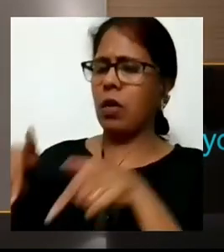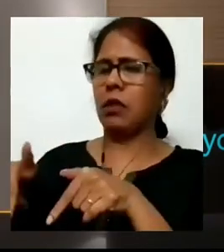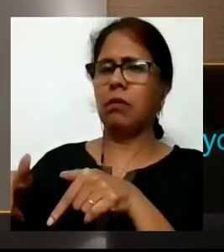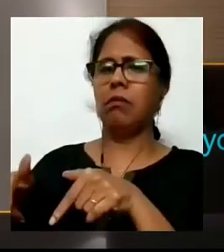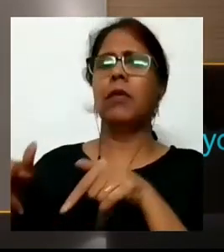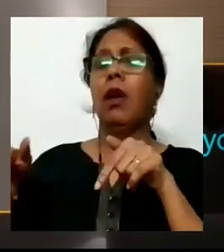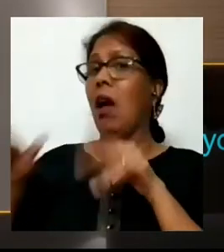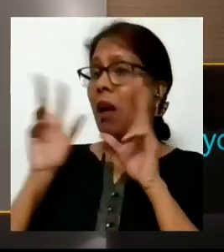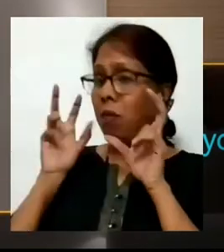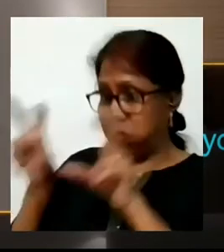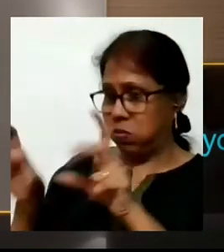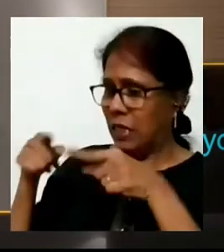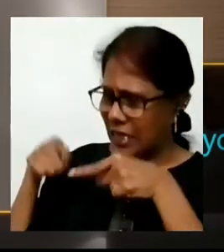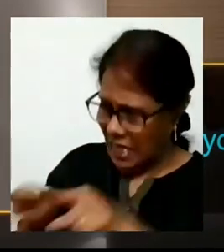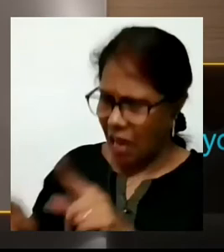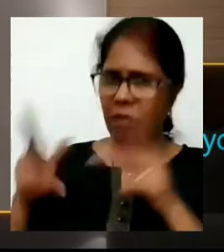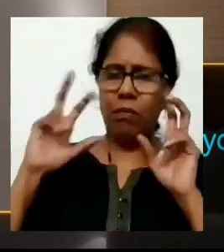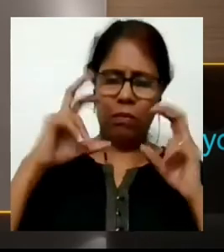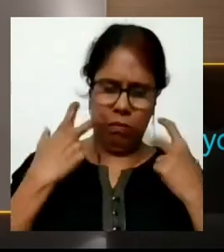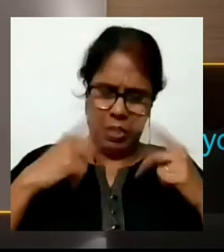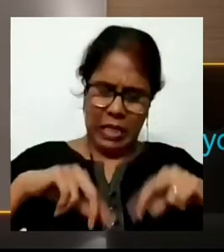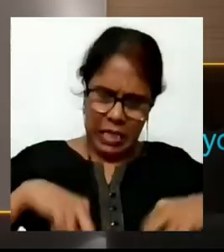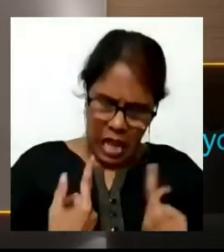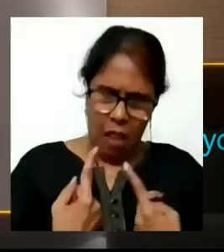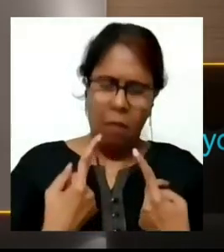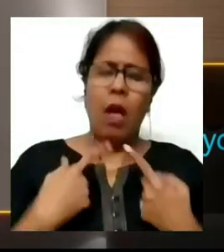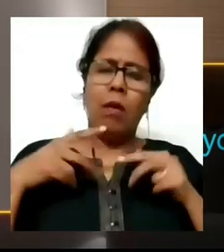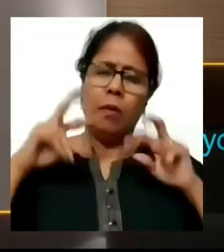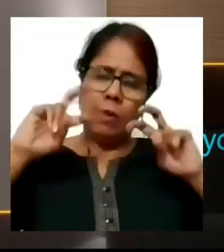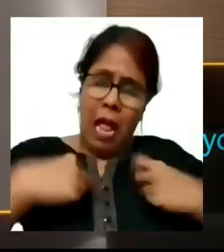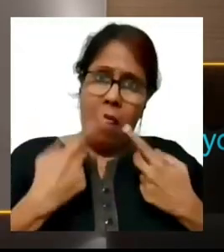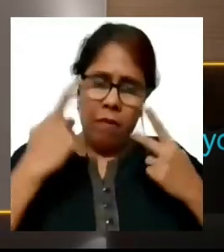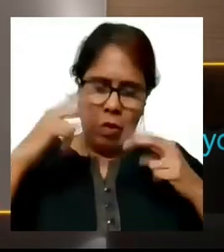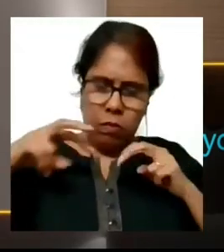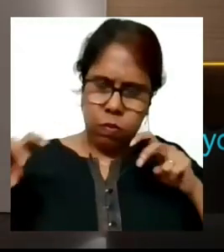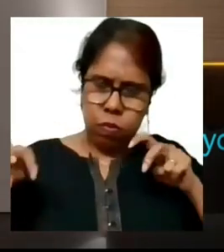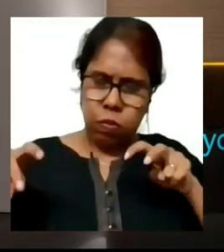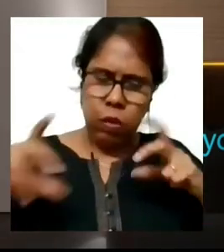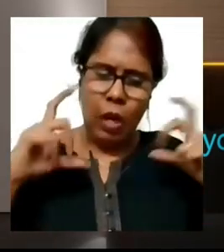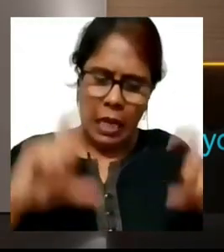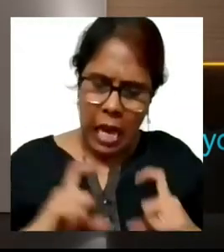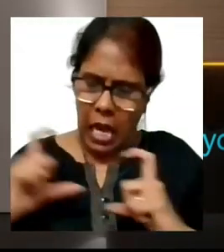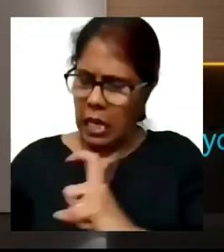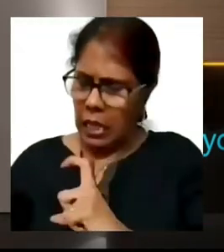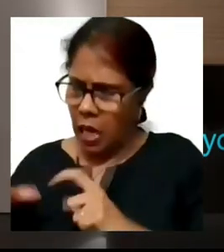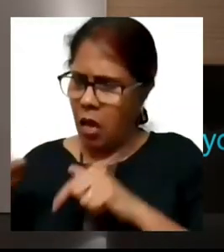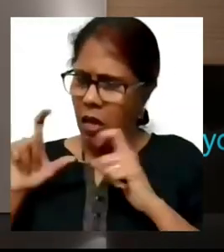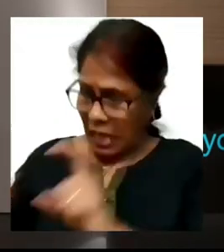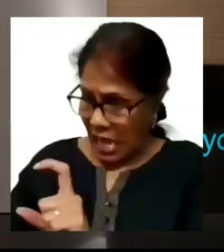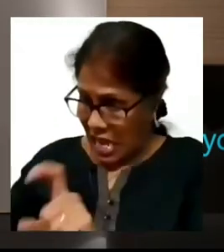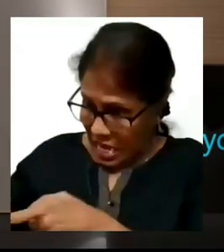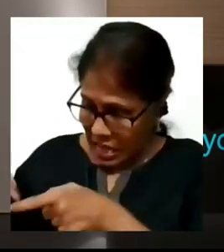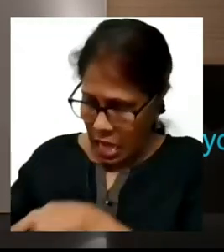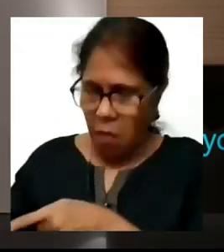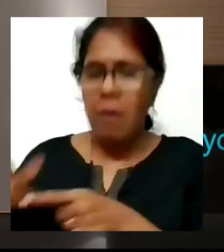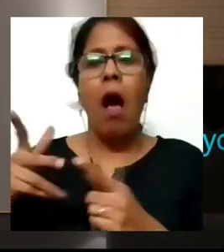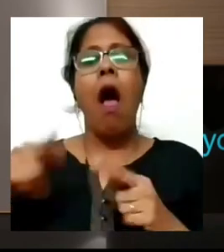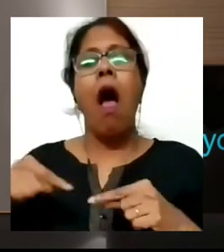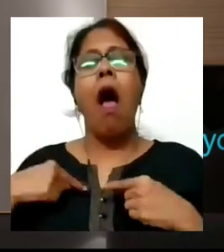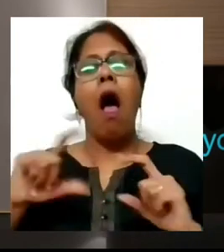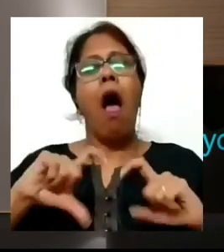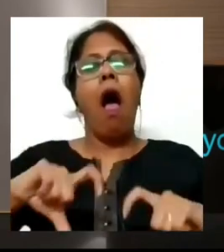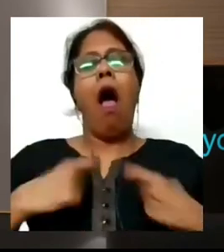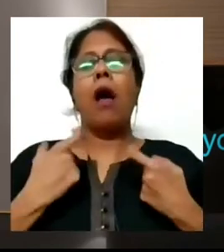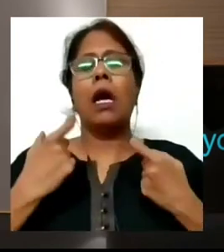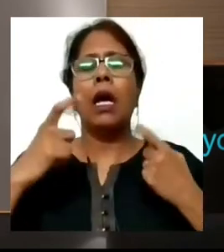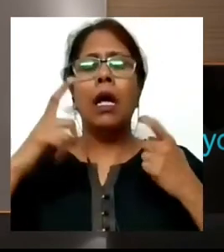care of each other and taking care of ourselves, we are actually taking care of each other. Now, this for me is